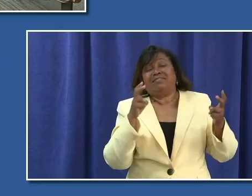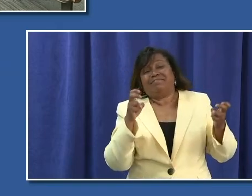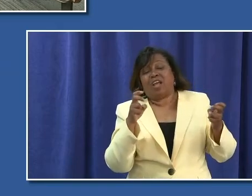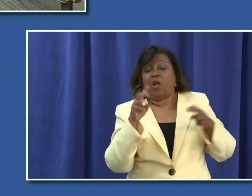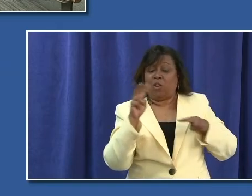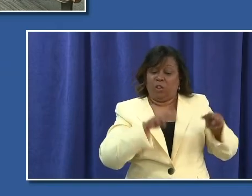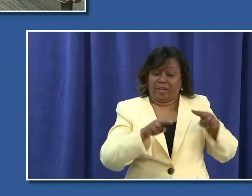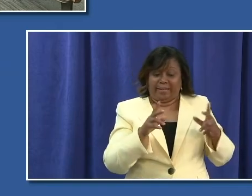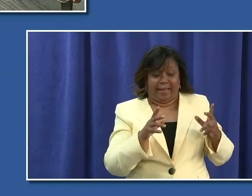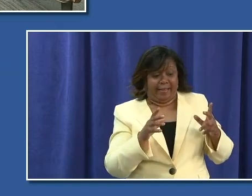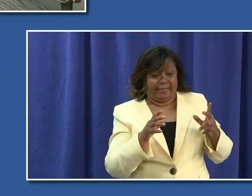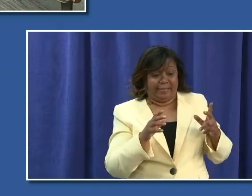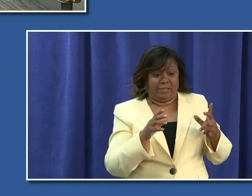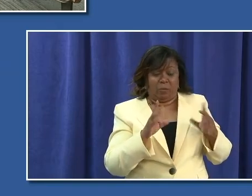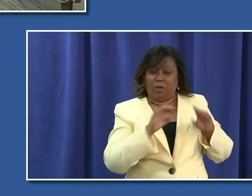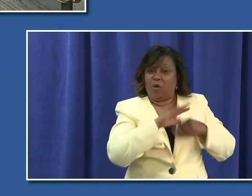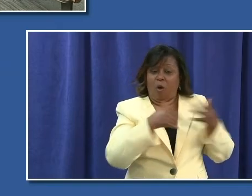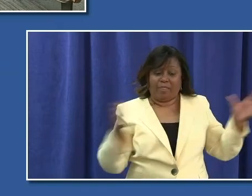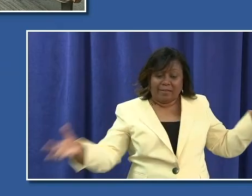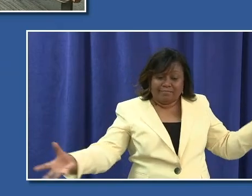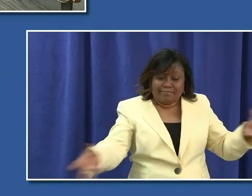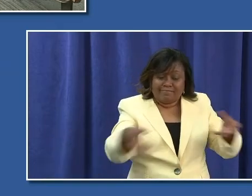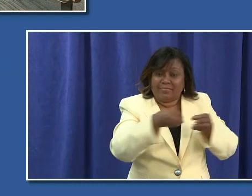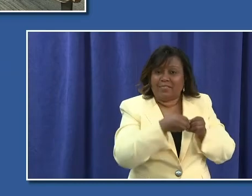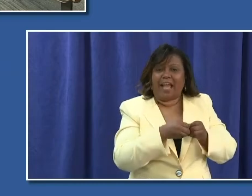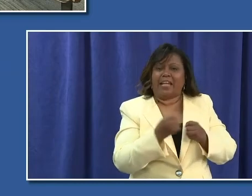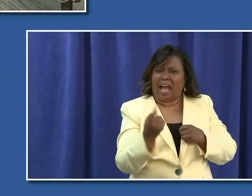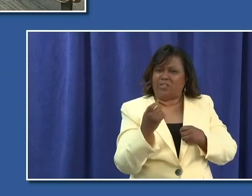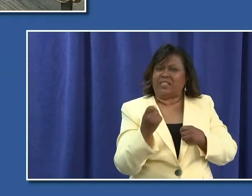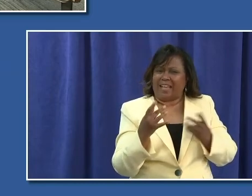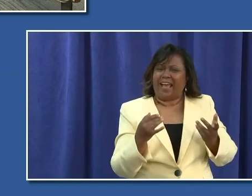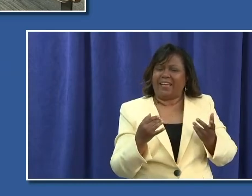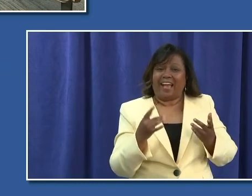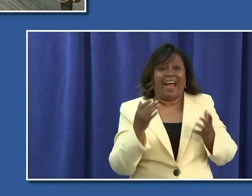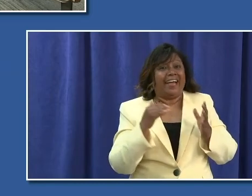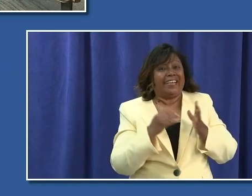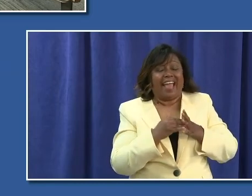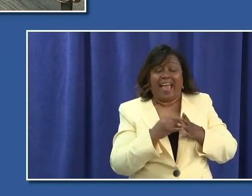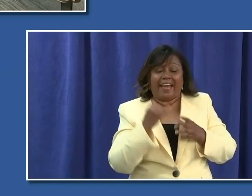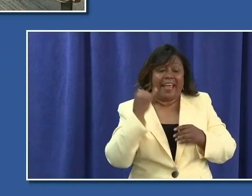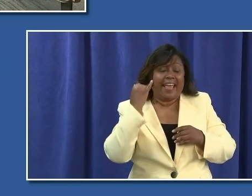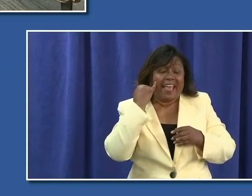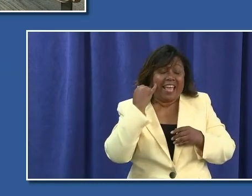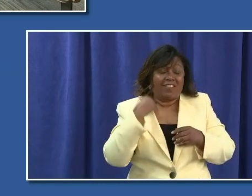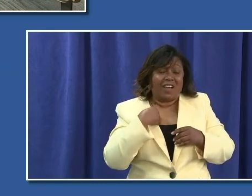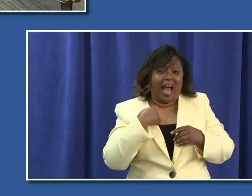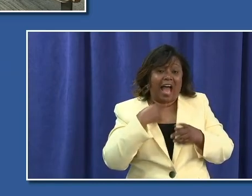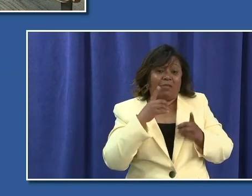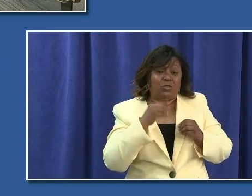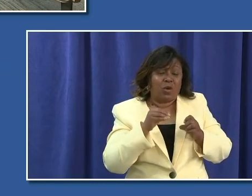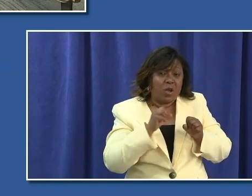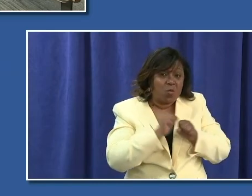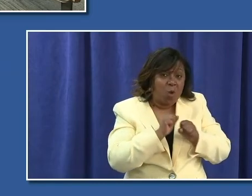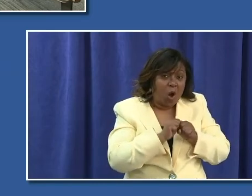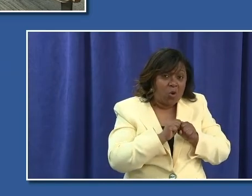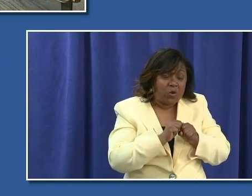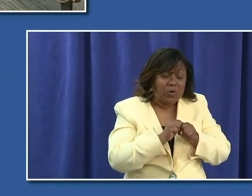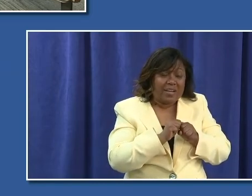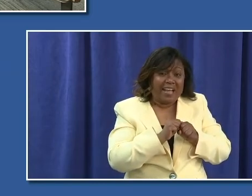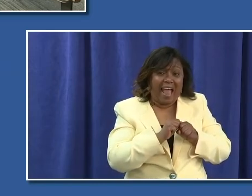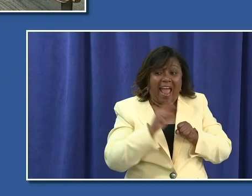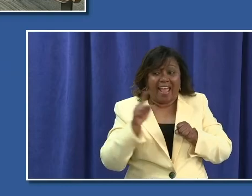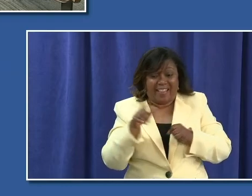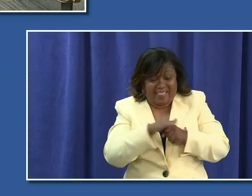of looking at putting all that together and understanding, again, if I'm doing work in an